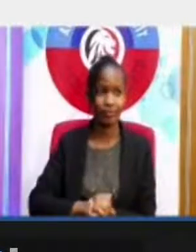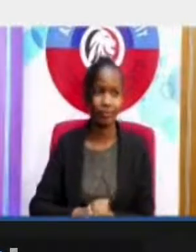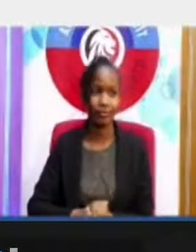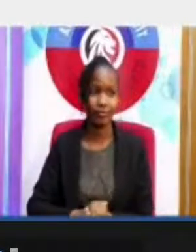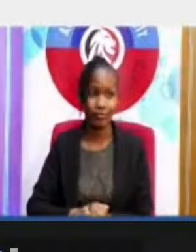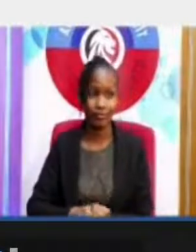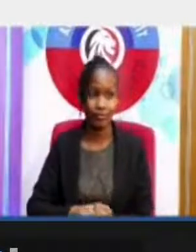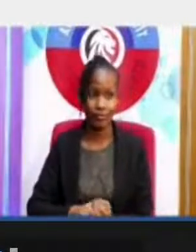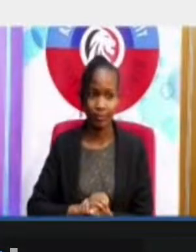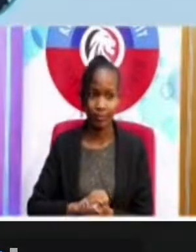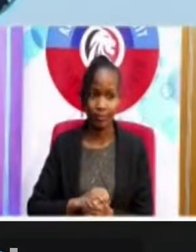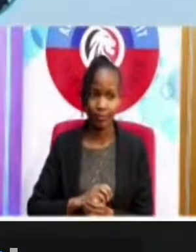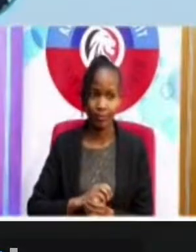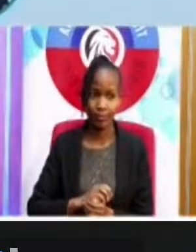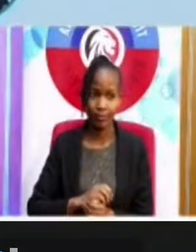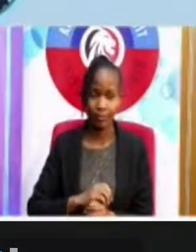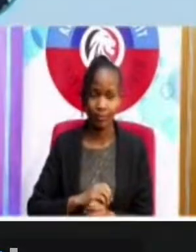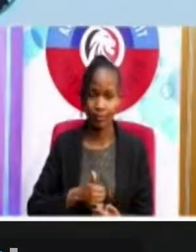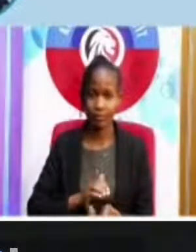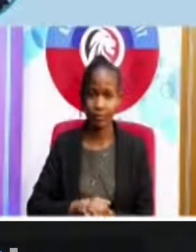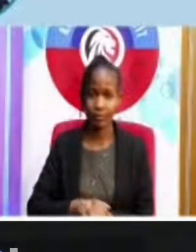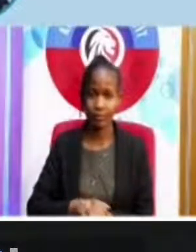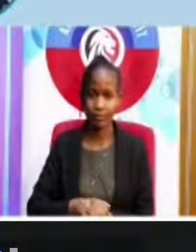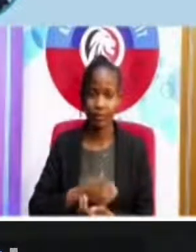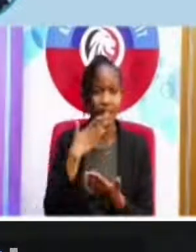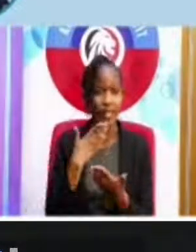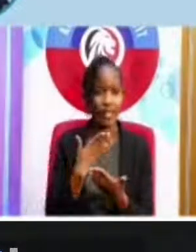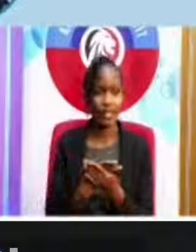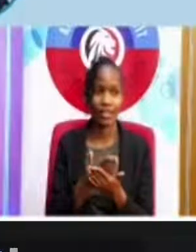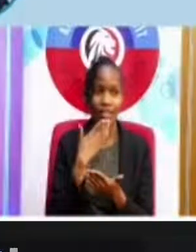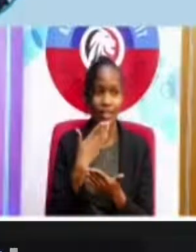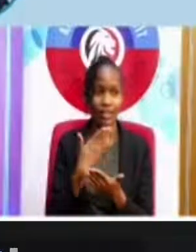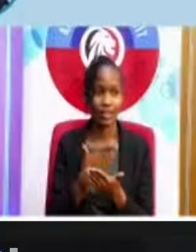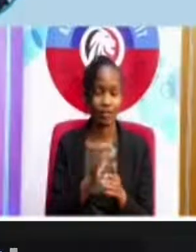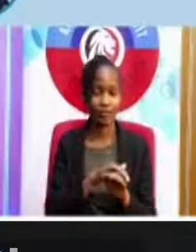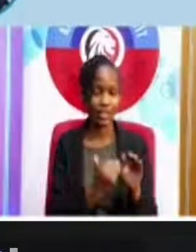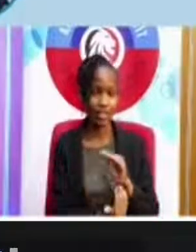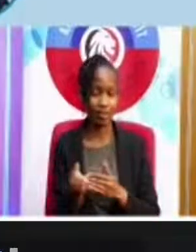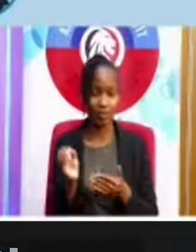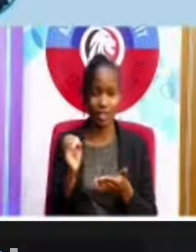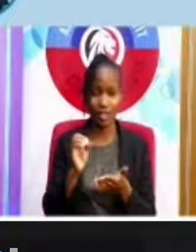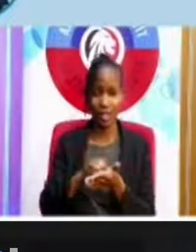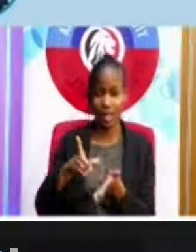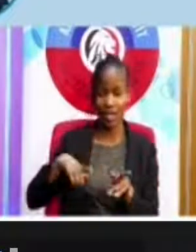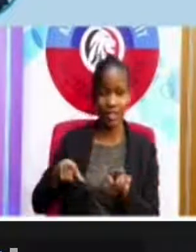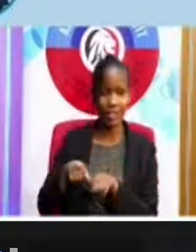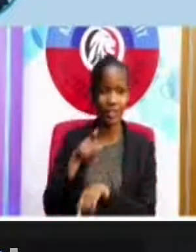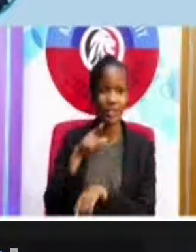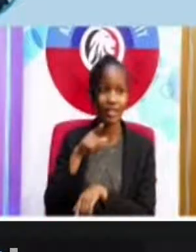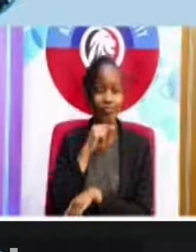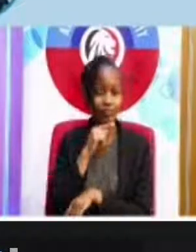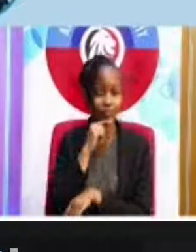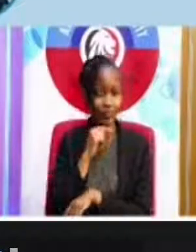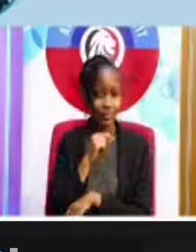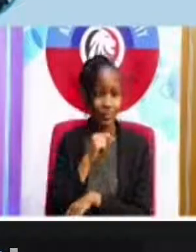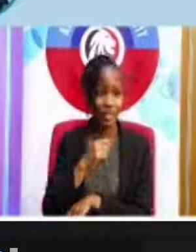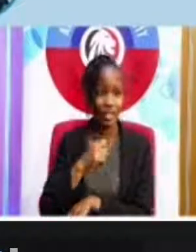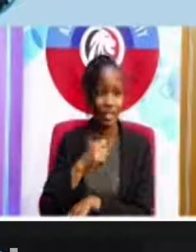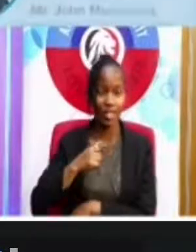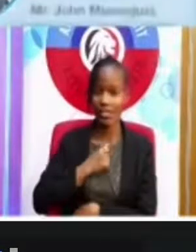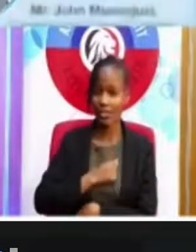Thank you very much. Good morning once again, ladies and gentlemen. My sincere apologies